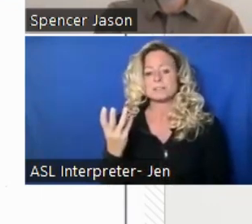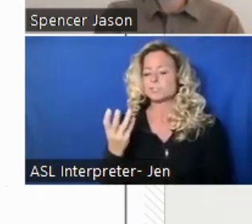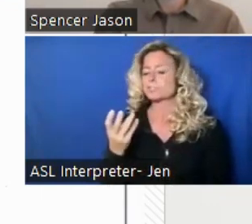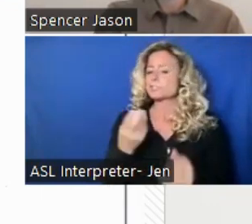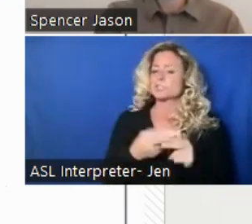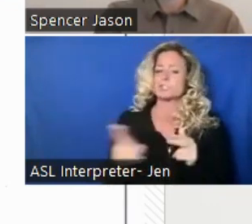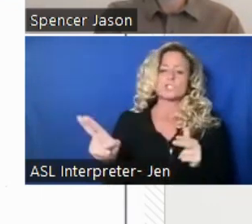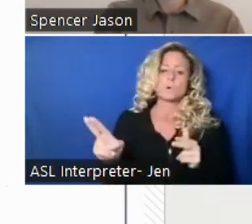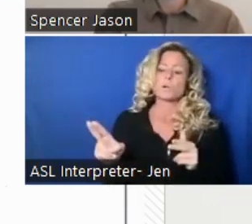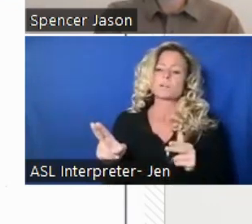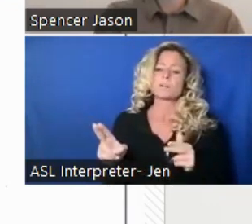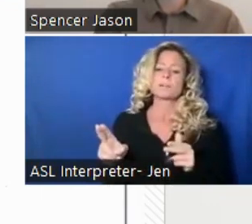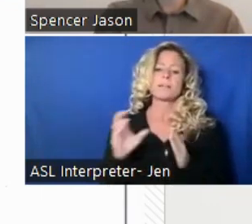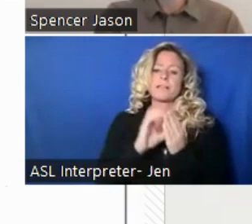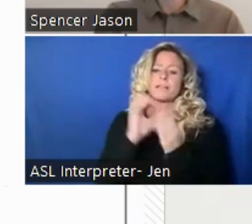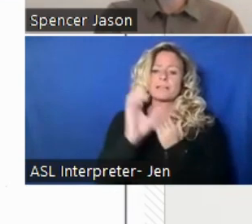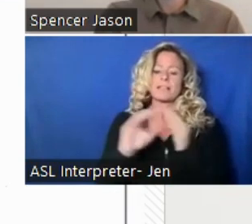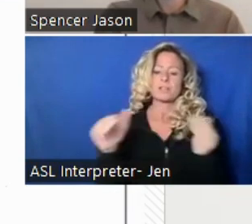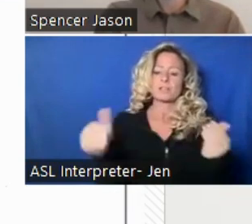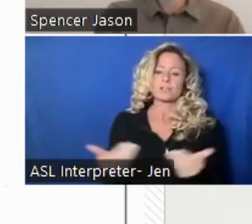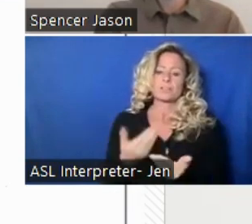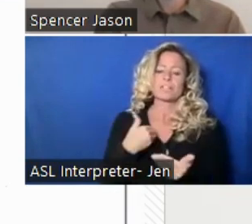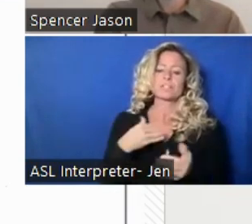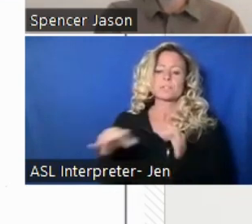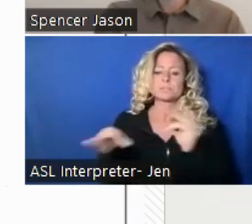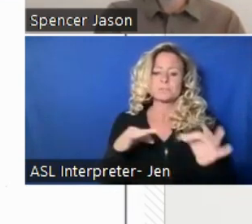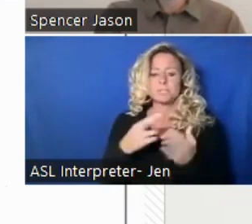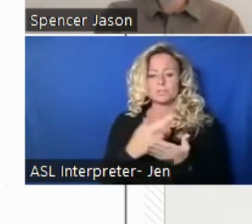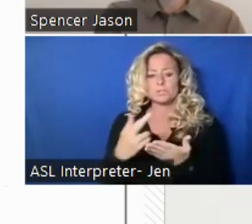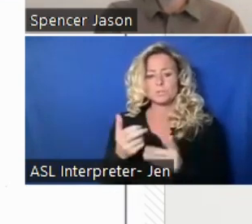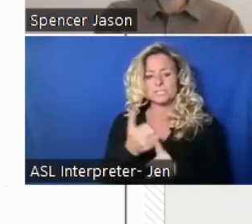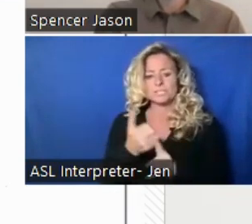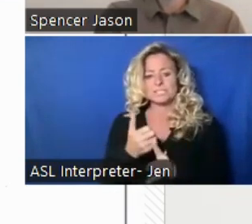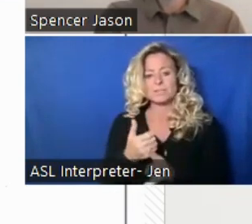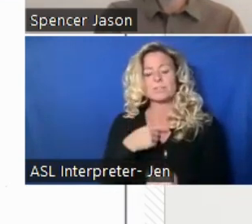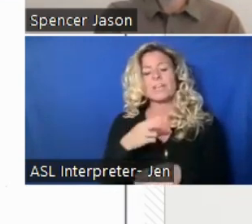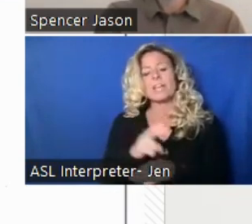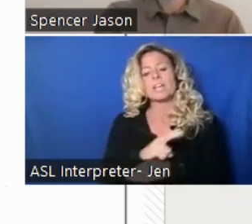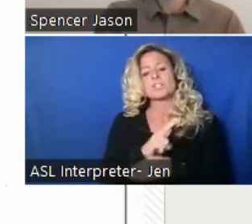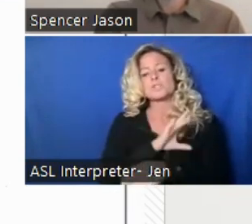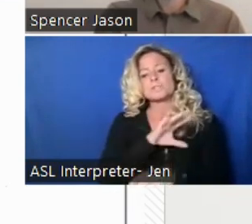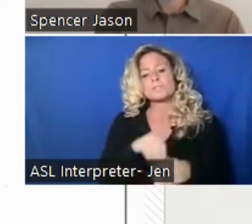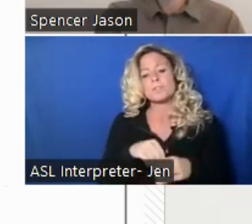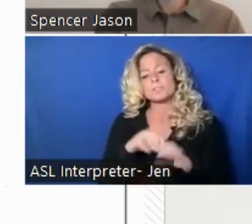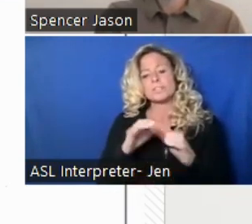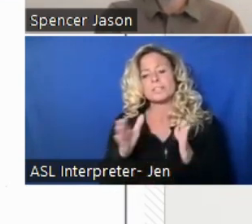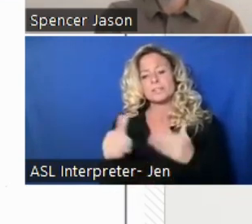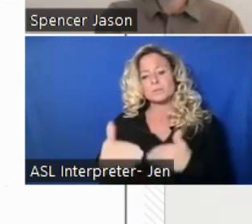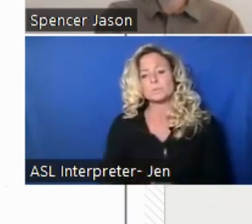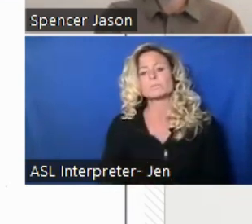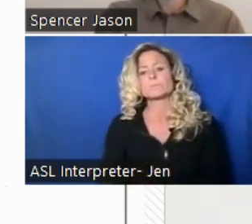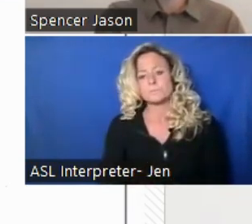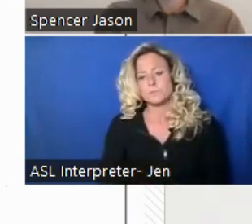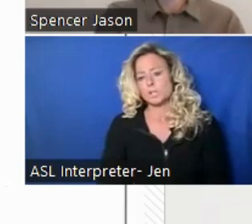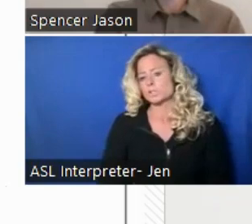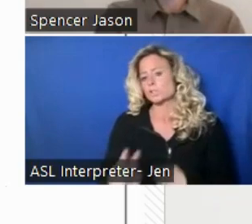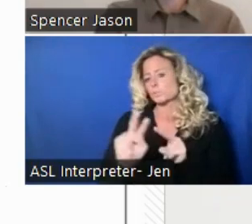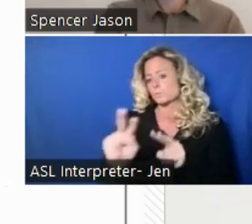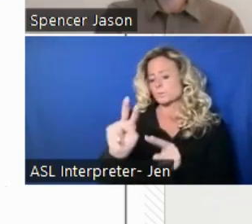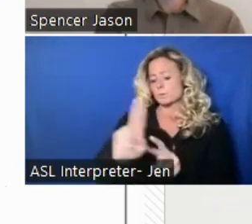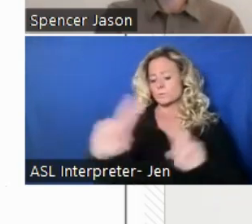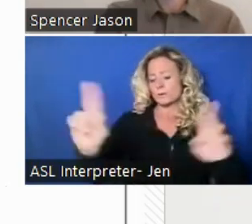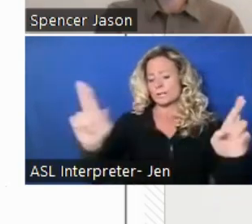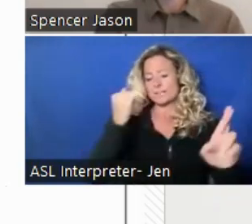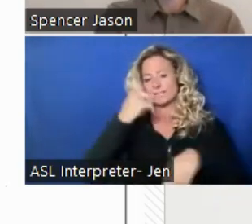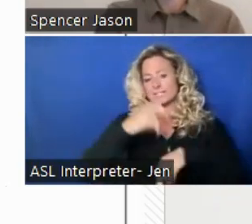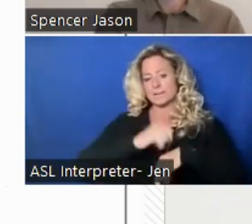quick calendar invite to explain how to access these resources and use them in the classroom. So look out for that invite. And if the time's